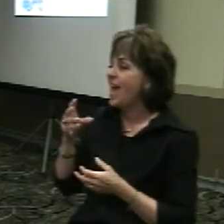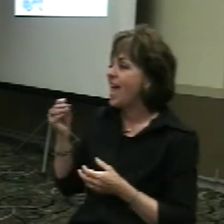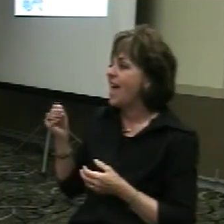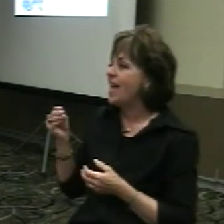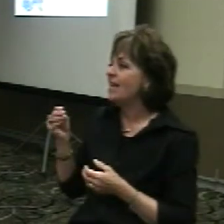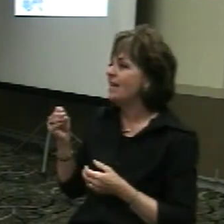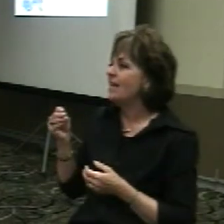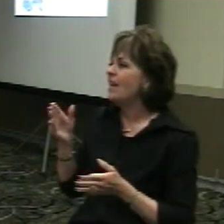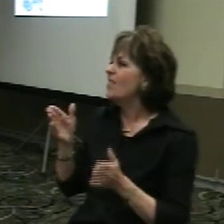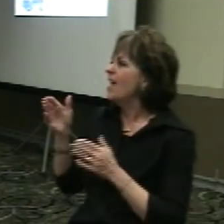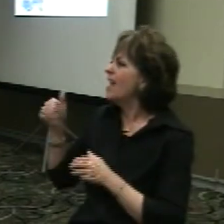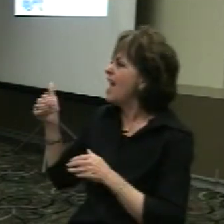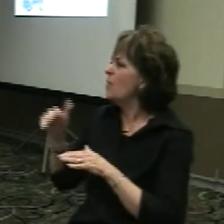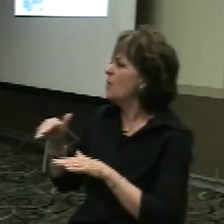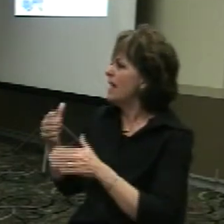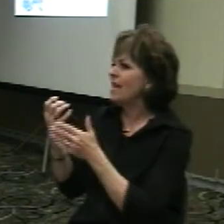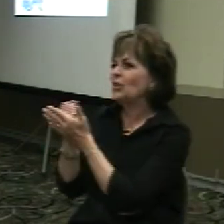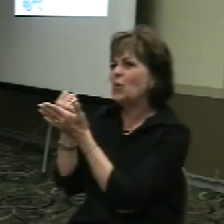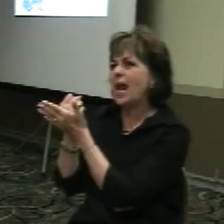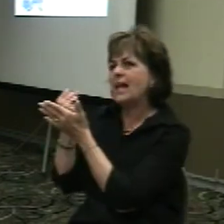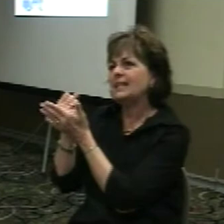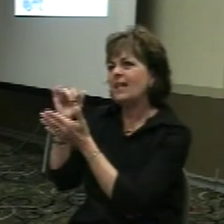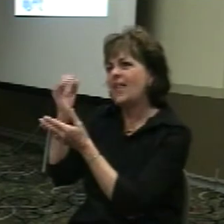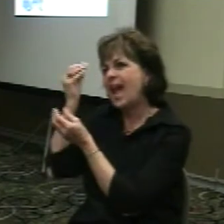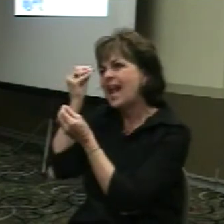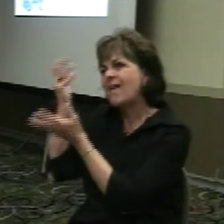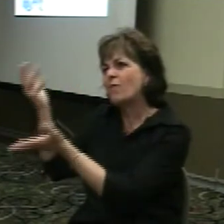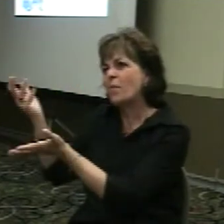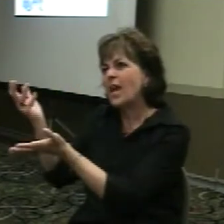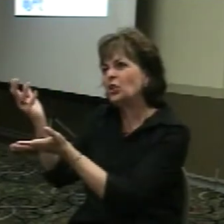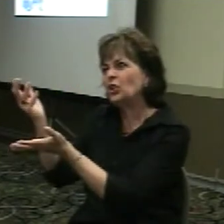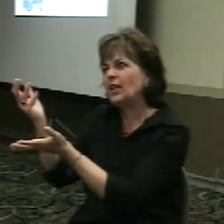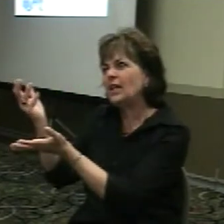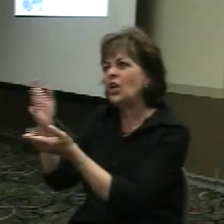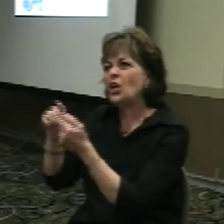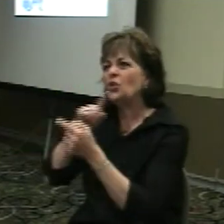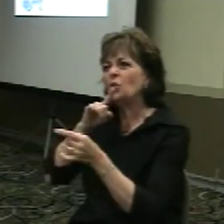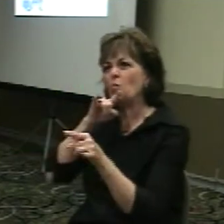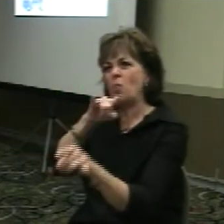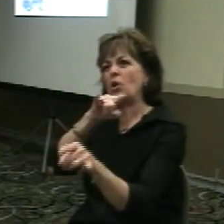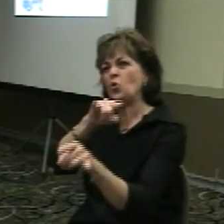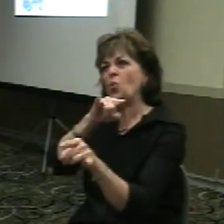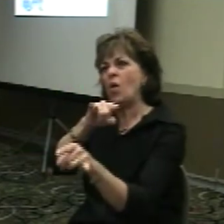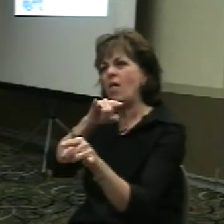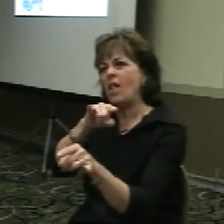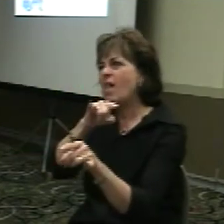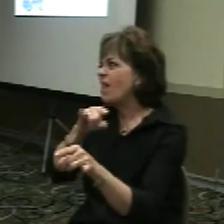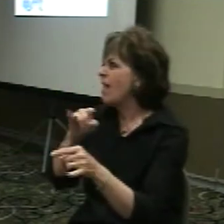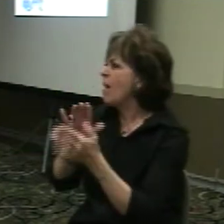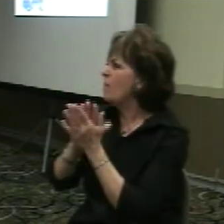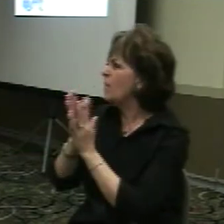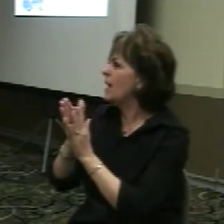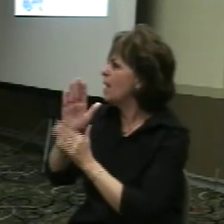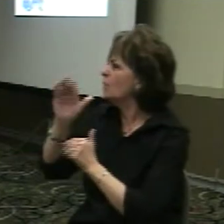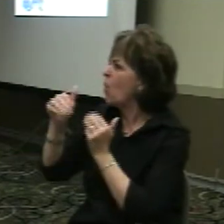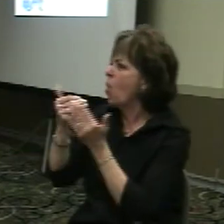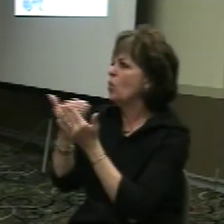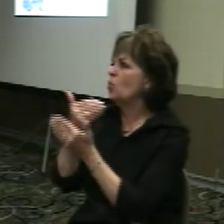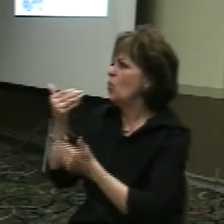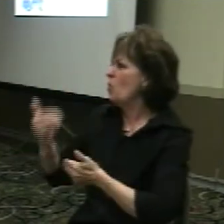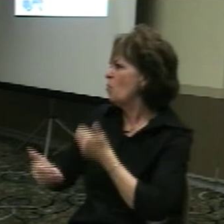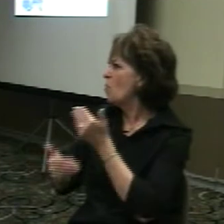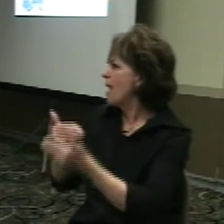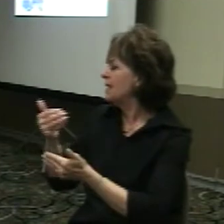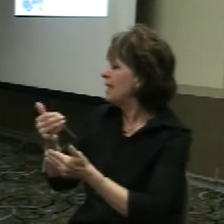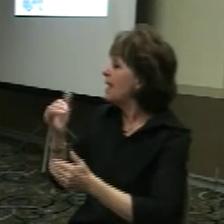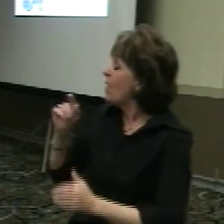And then other kids utilize that information and things to ridicule, and it becomes this whole new process.